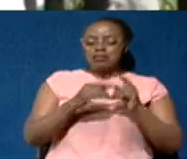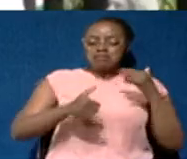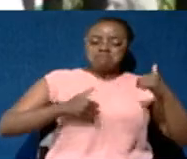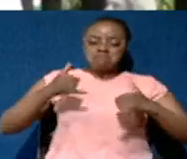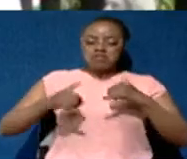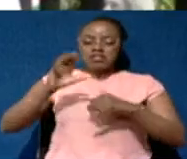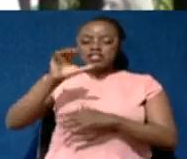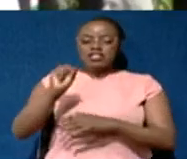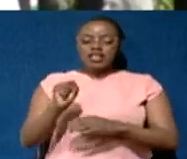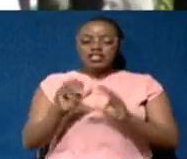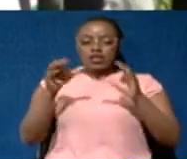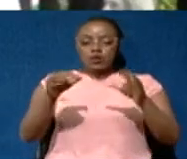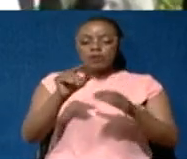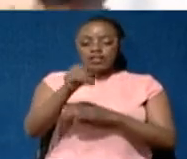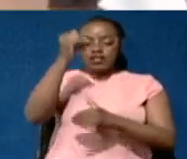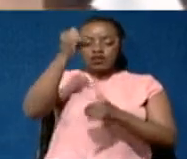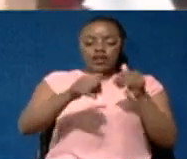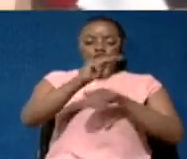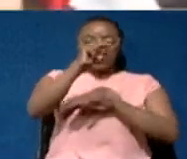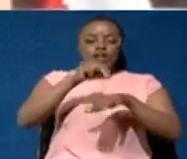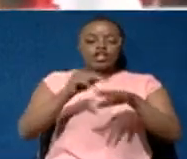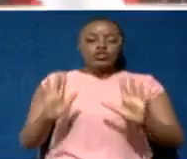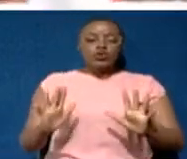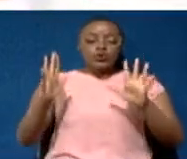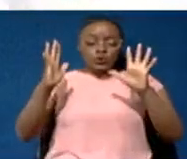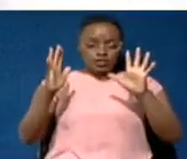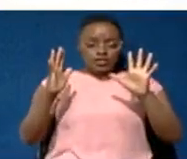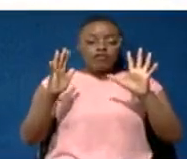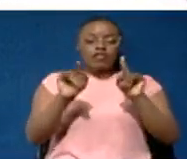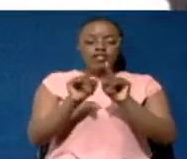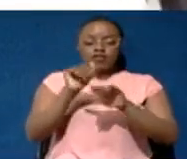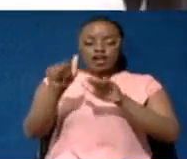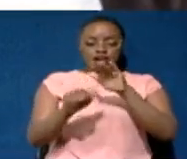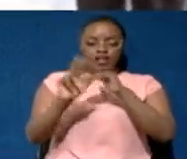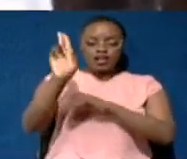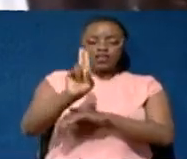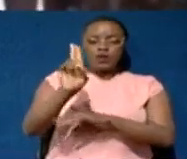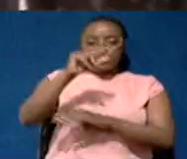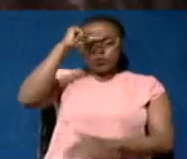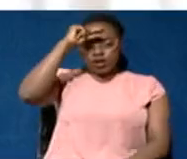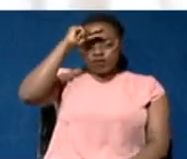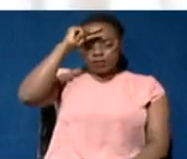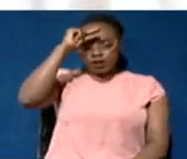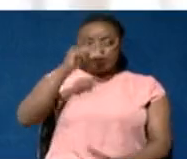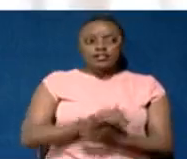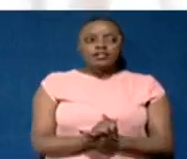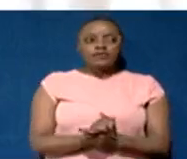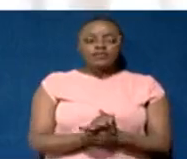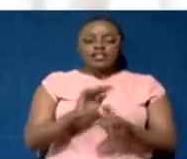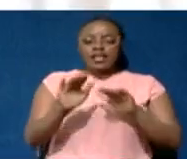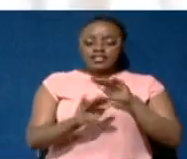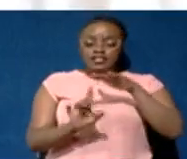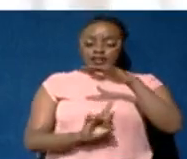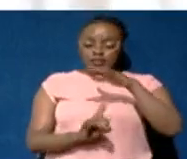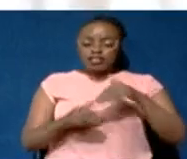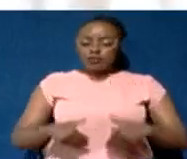for the cabinet, this being the final national holiday celebration under the Uhuru administration. Assistant ministers that were